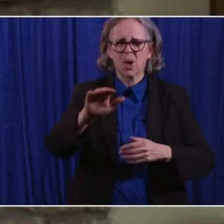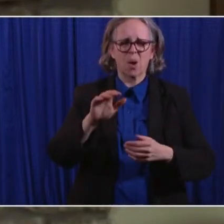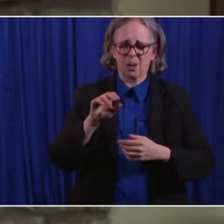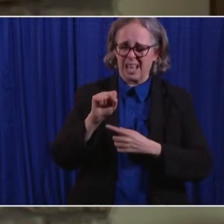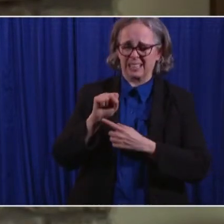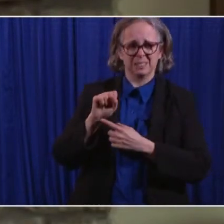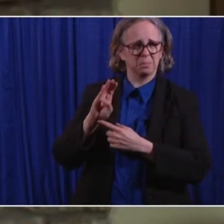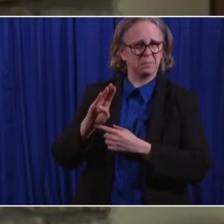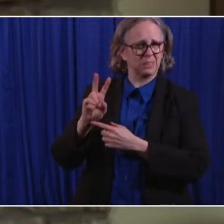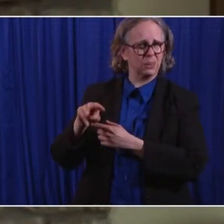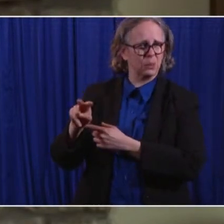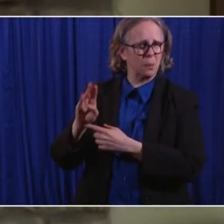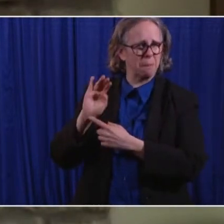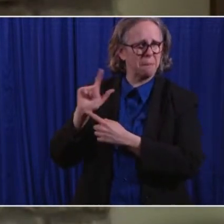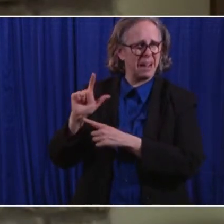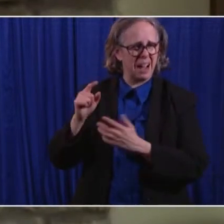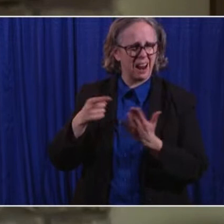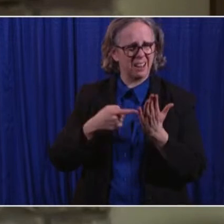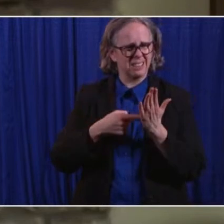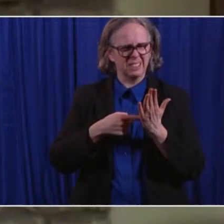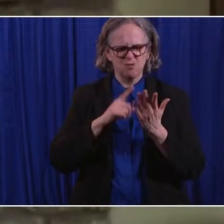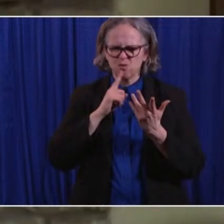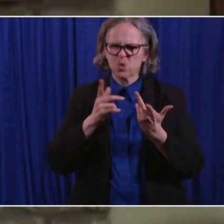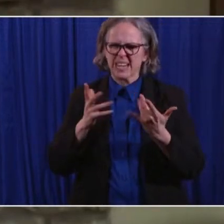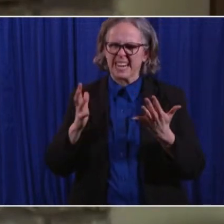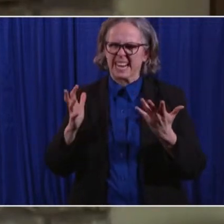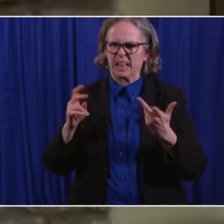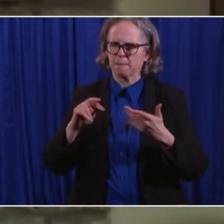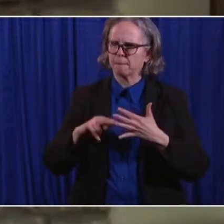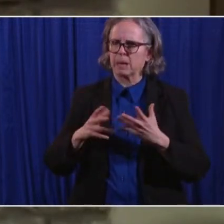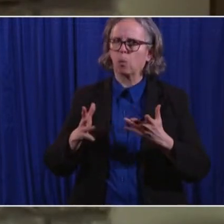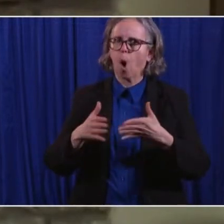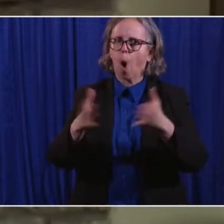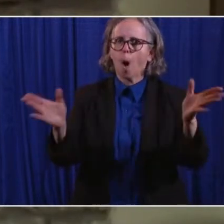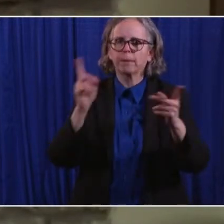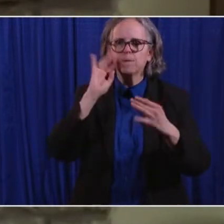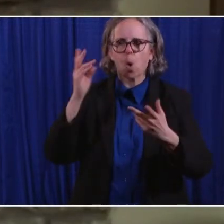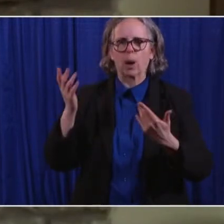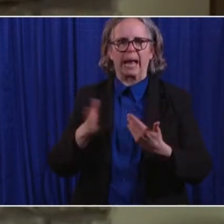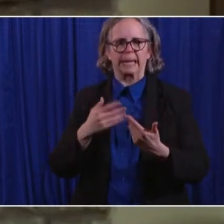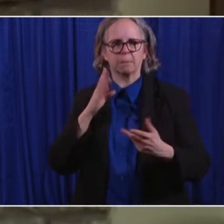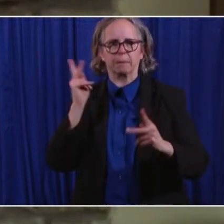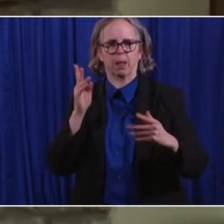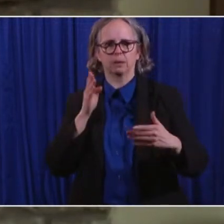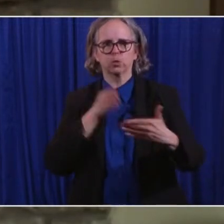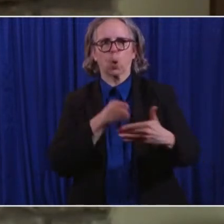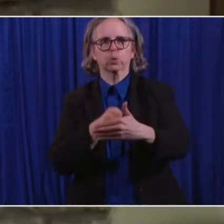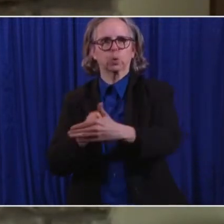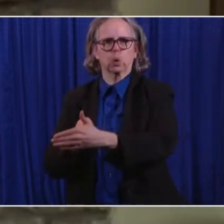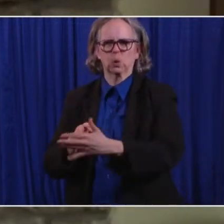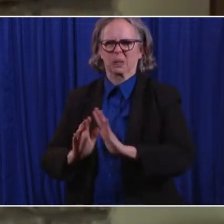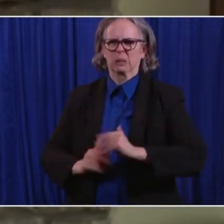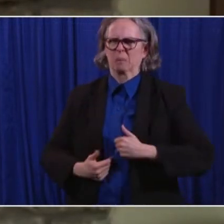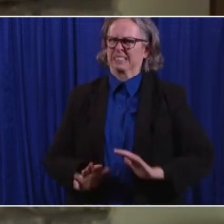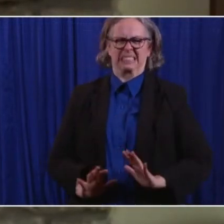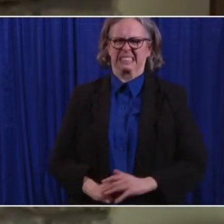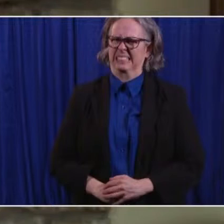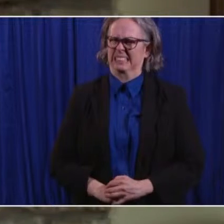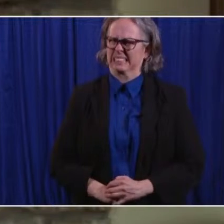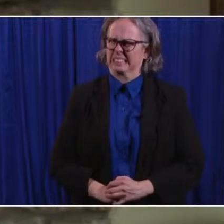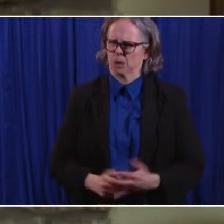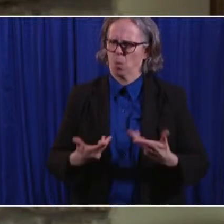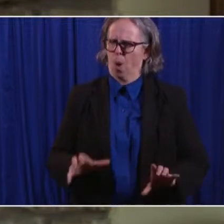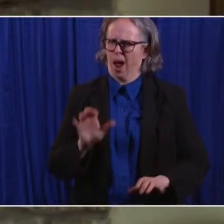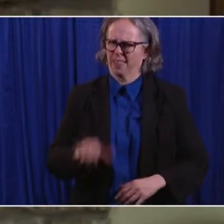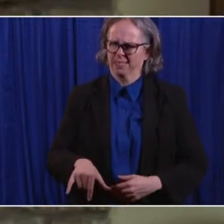encourages litigation. It encourages litigation, and will change,